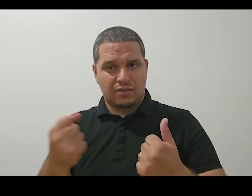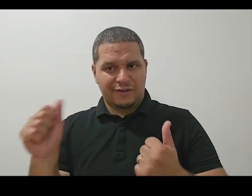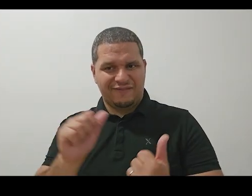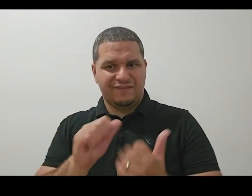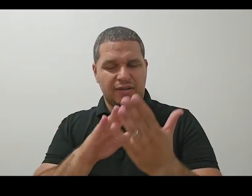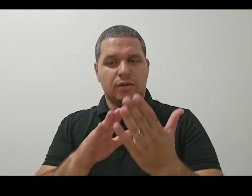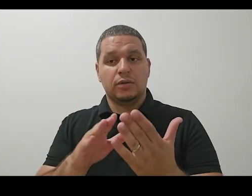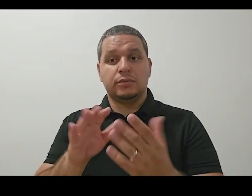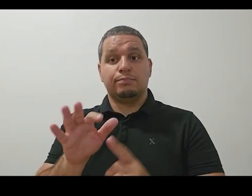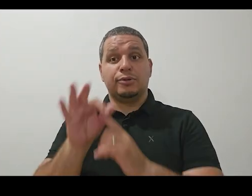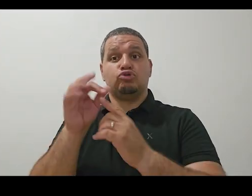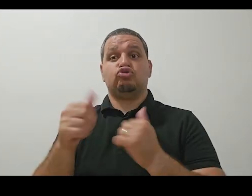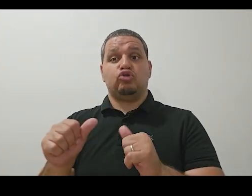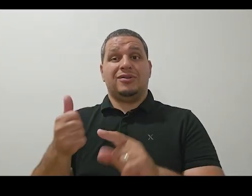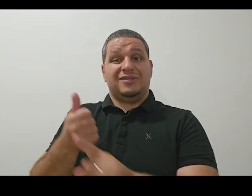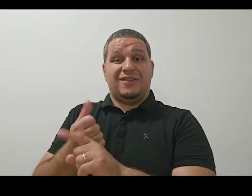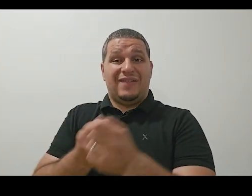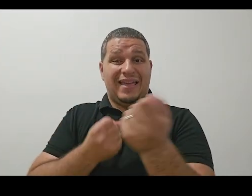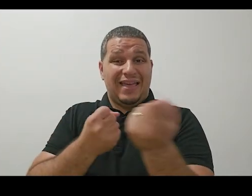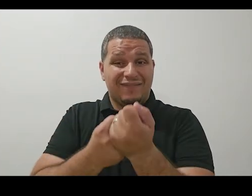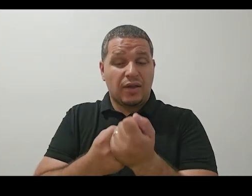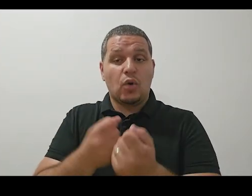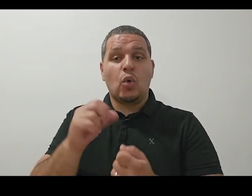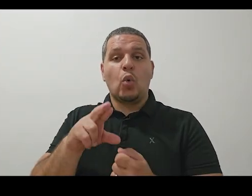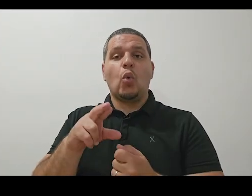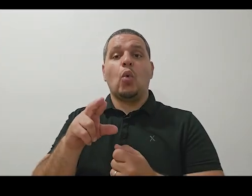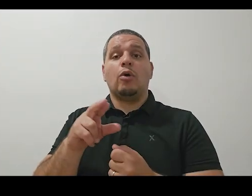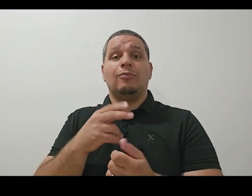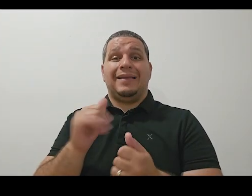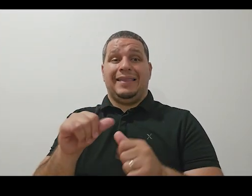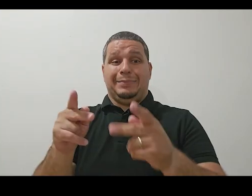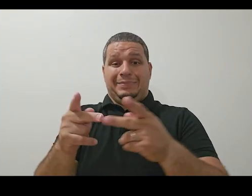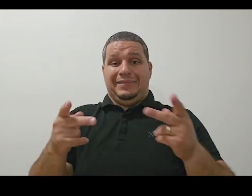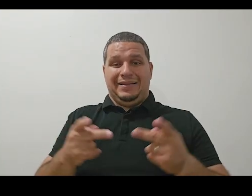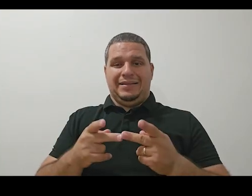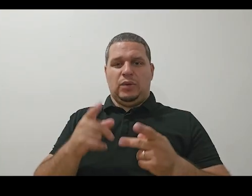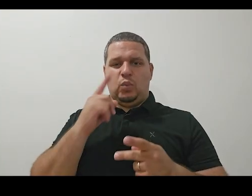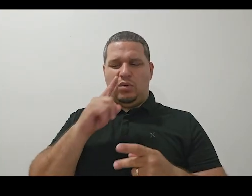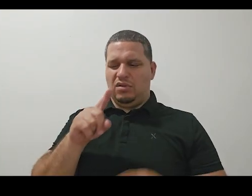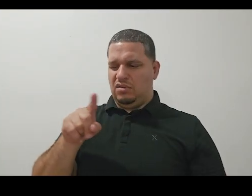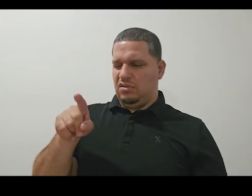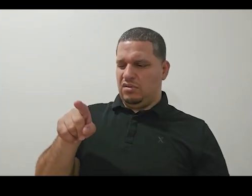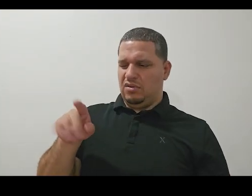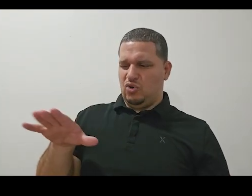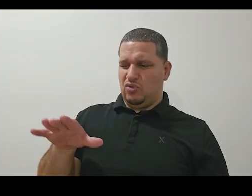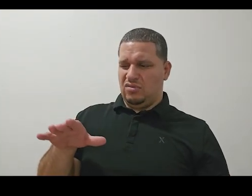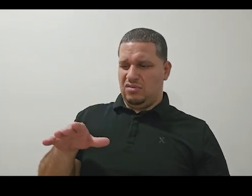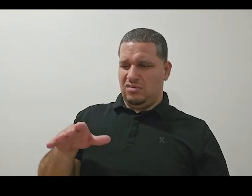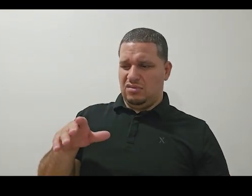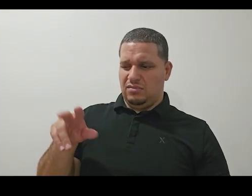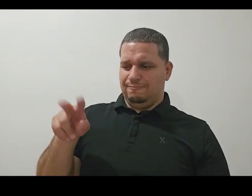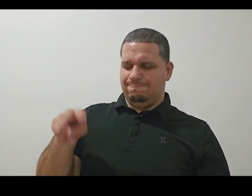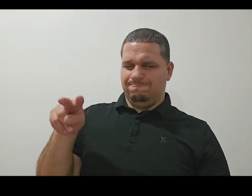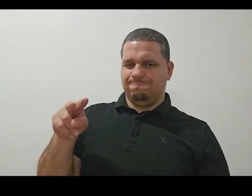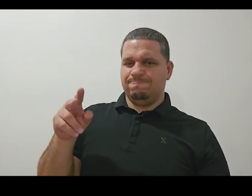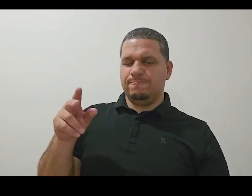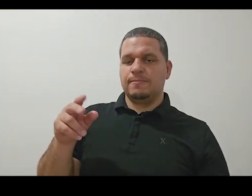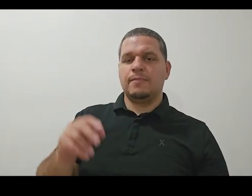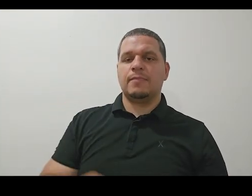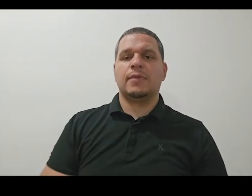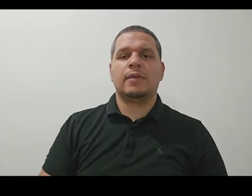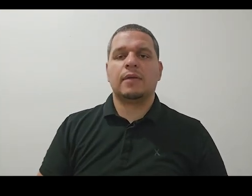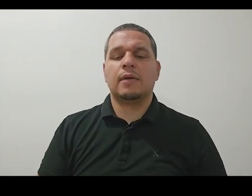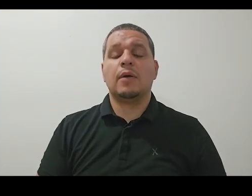self-advocate, especially in spaces that may question their credibility or autonomy? One of the challenges